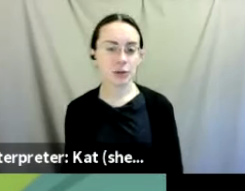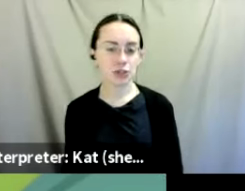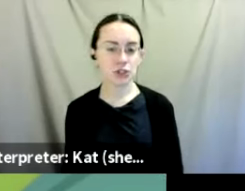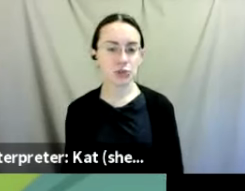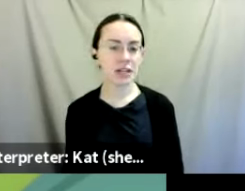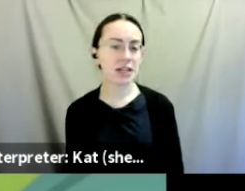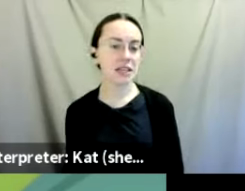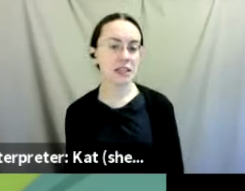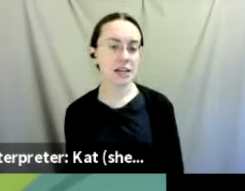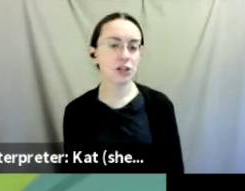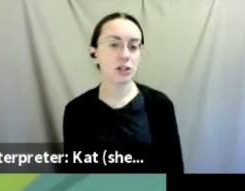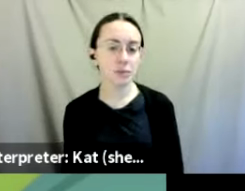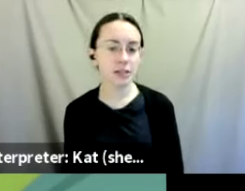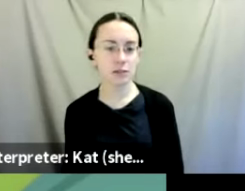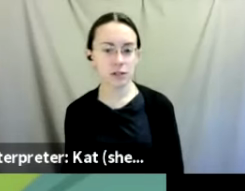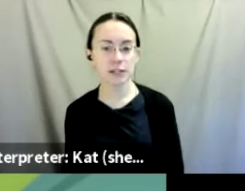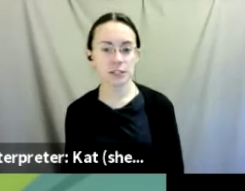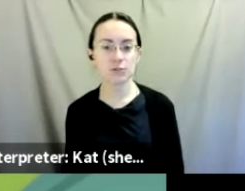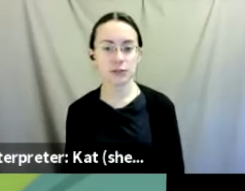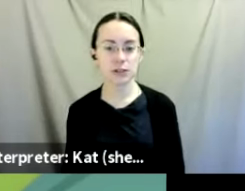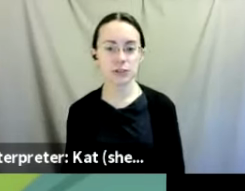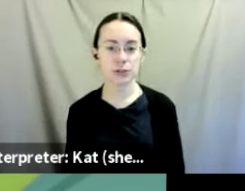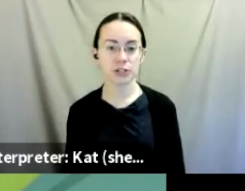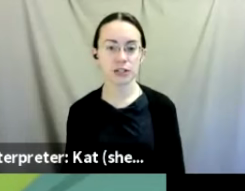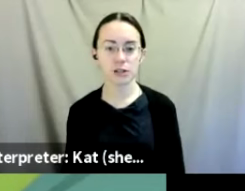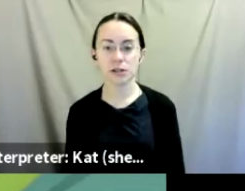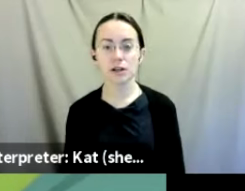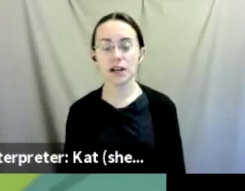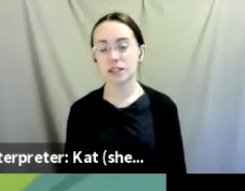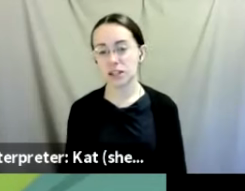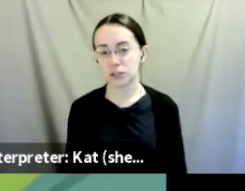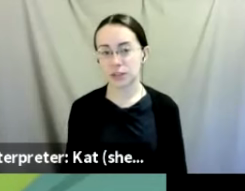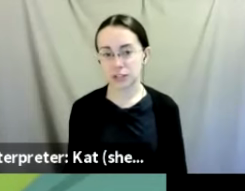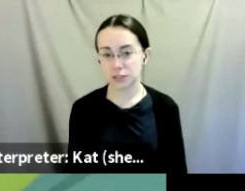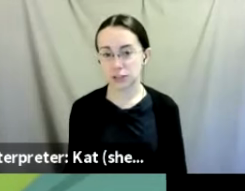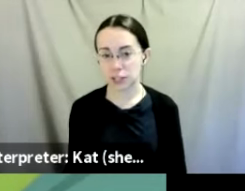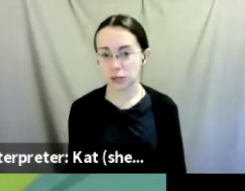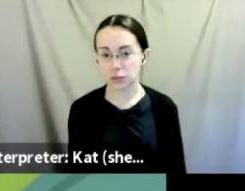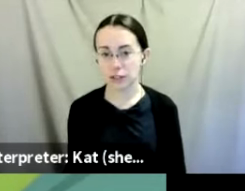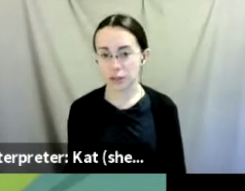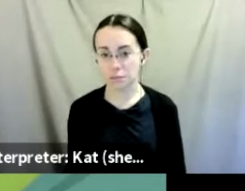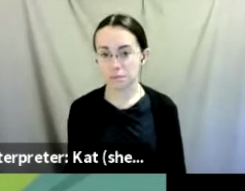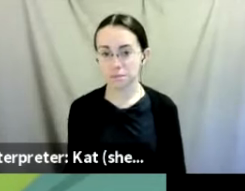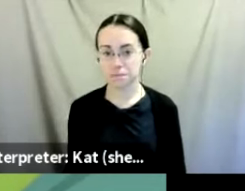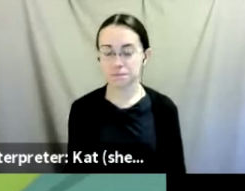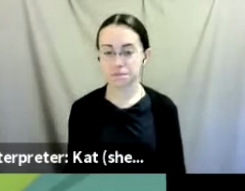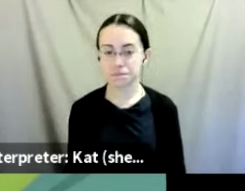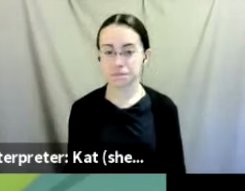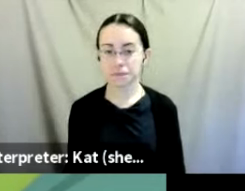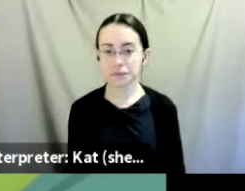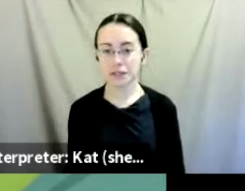that approach too, and I think that could be effective for the deaf community. I think that could be effective for anyone really.